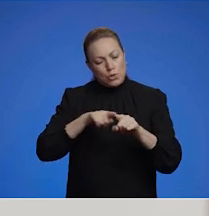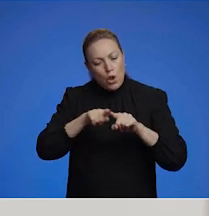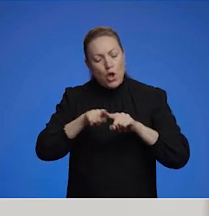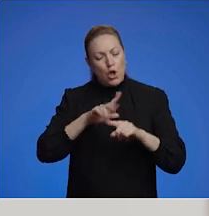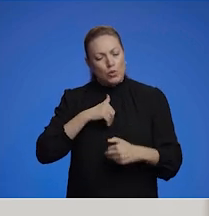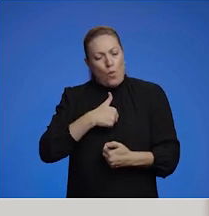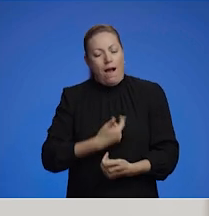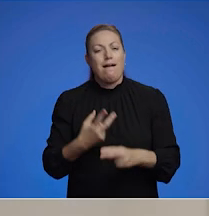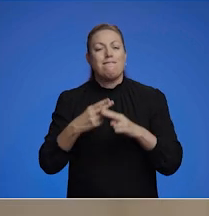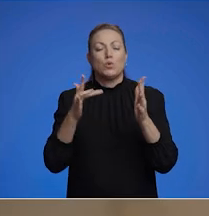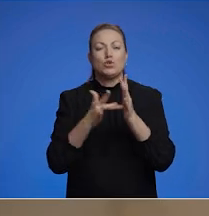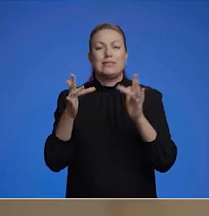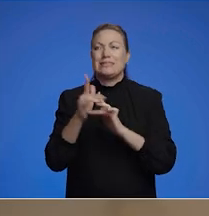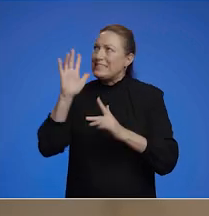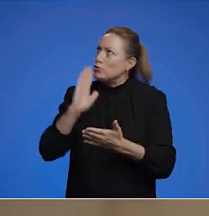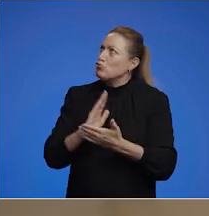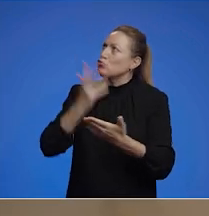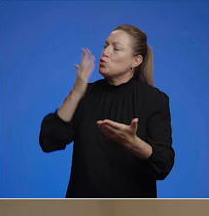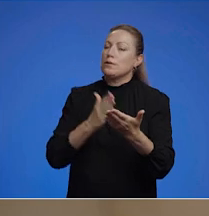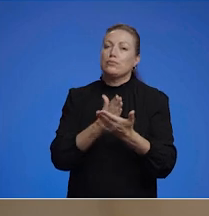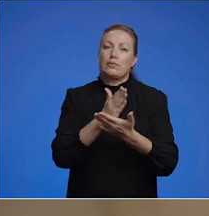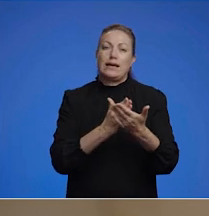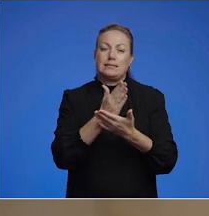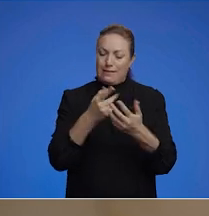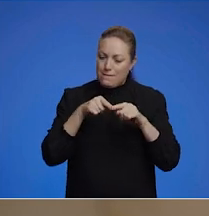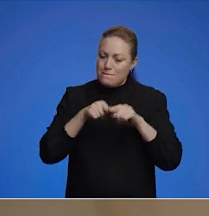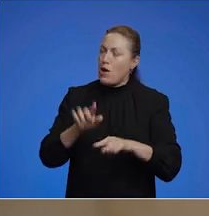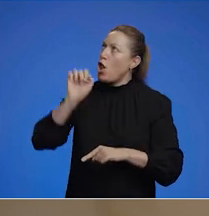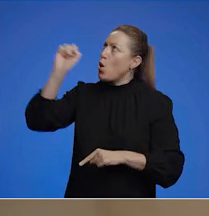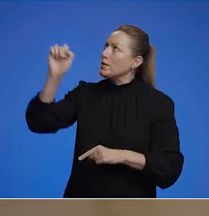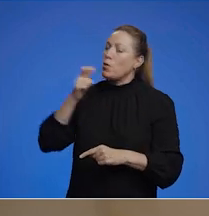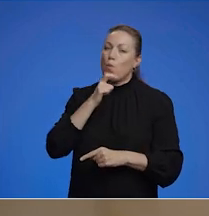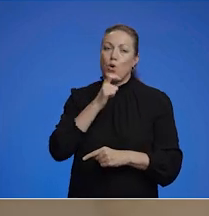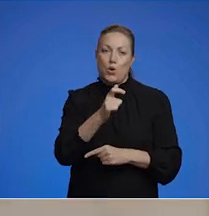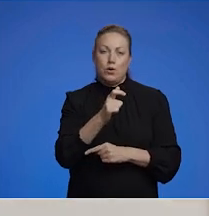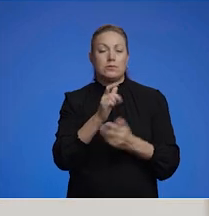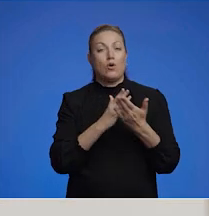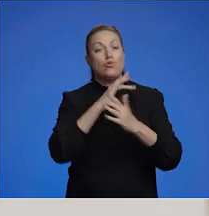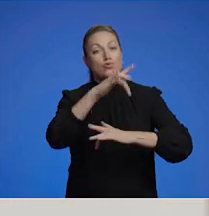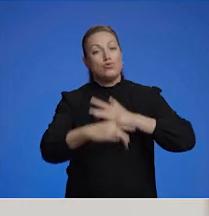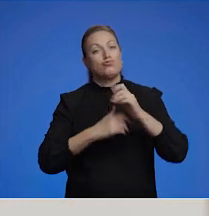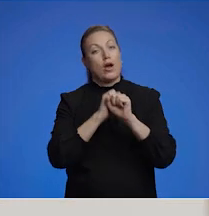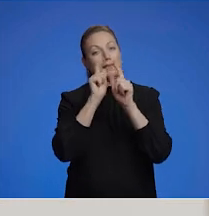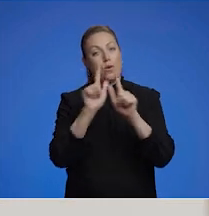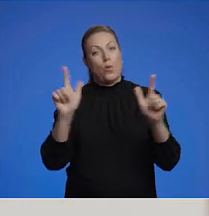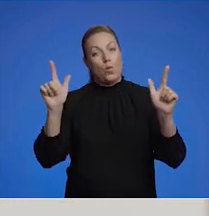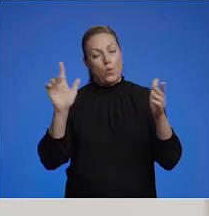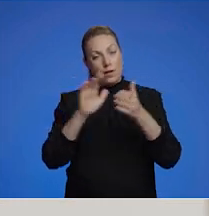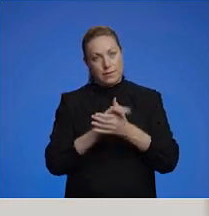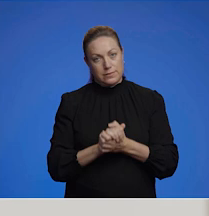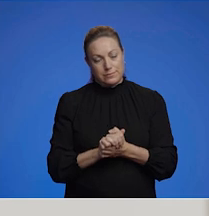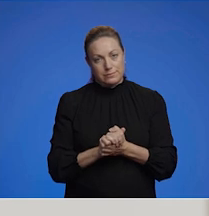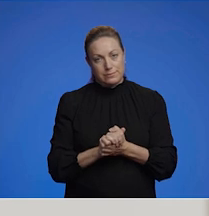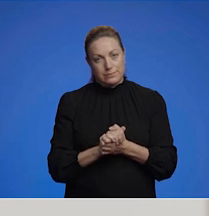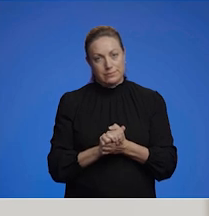the true and living bread, and strive to live by every word which proceeds from your mouth, through Christ our Lord. Amen.